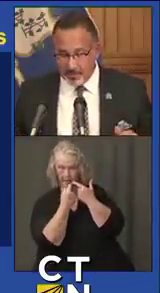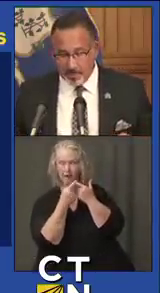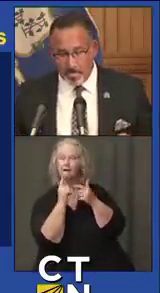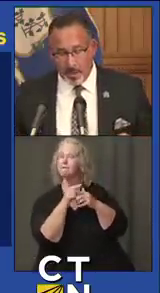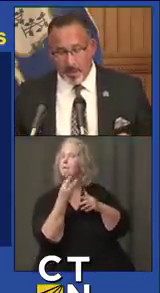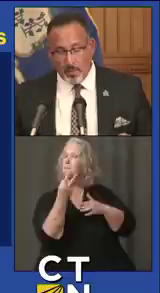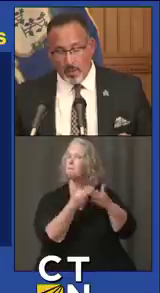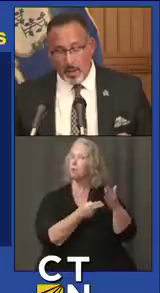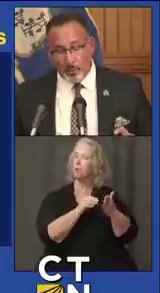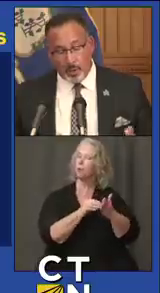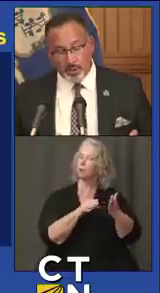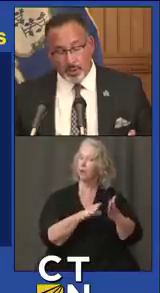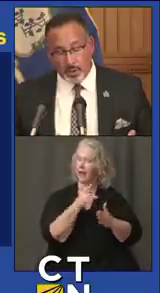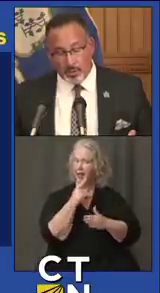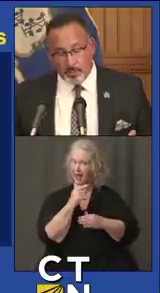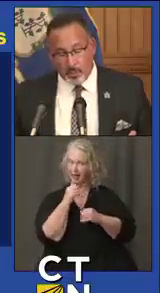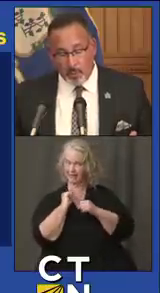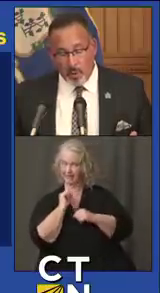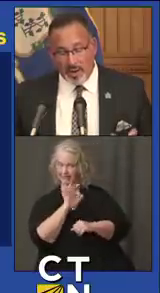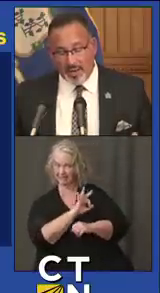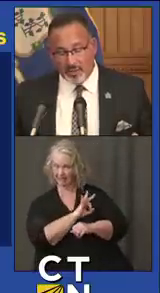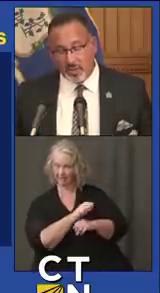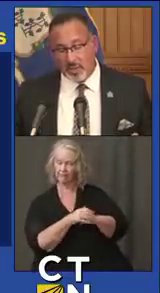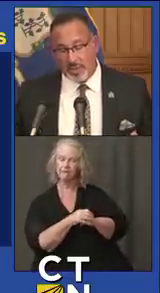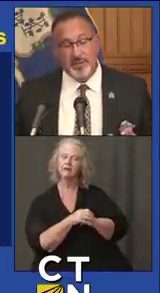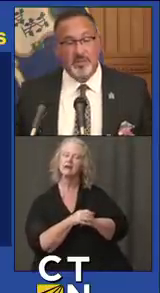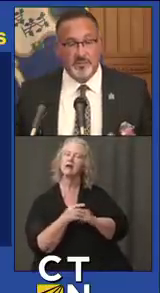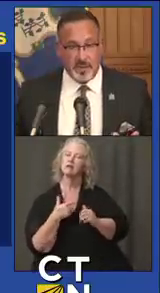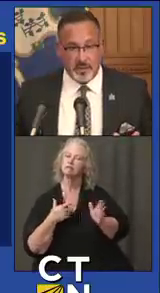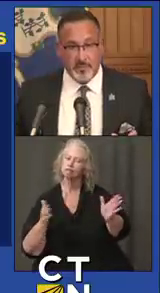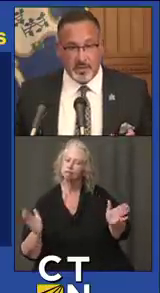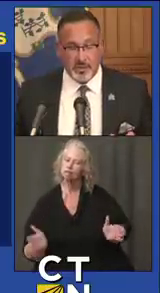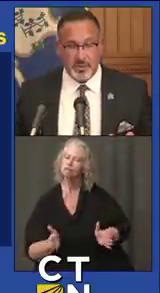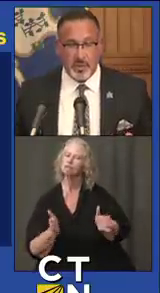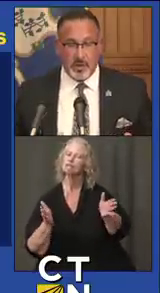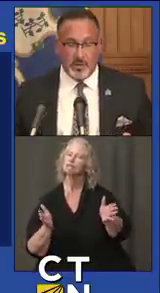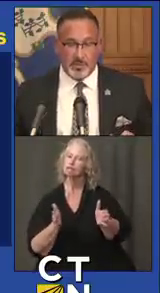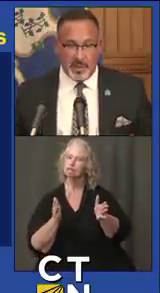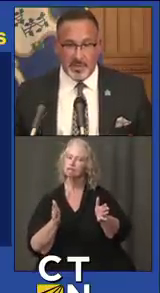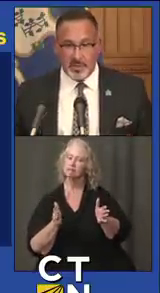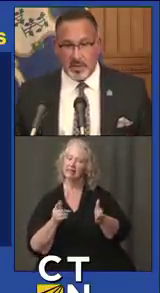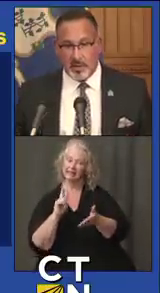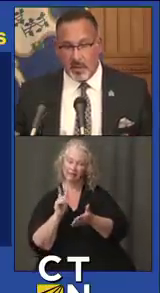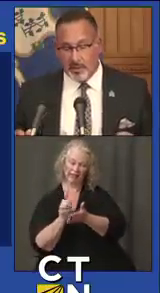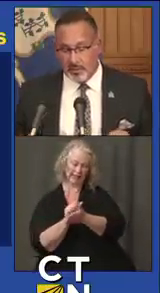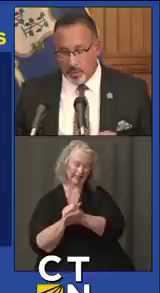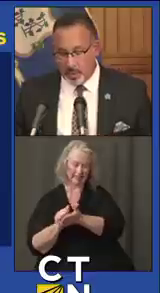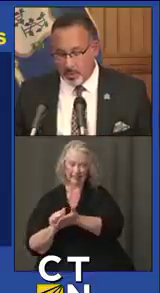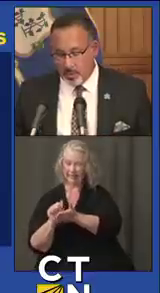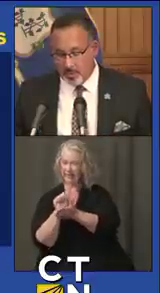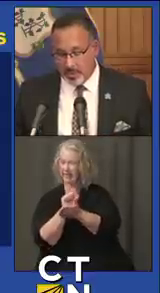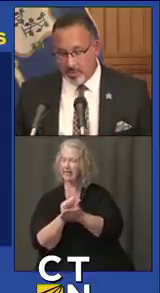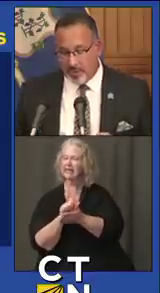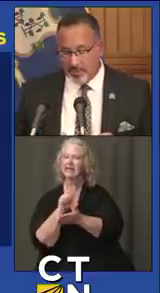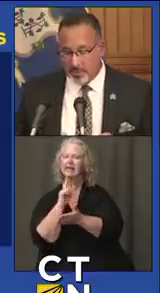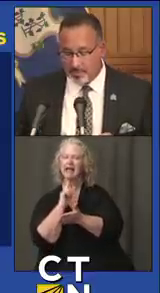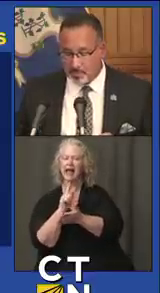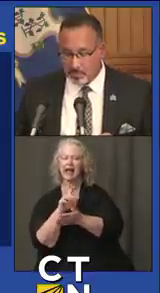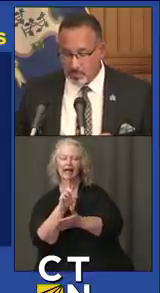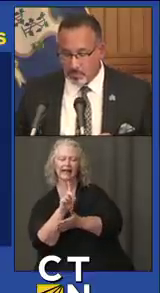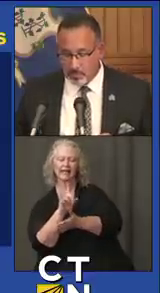staff. And we're also going to promote enhanced cleaning and disinfecting measures of space and areas where there's high